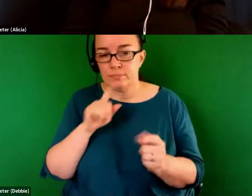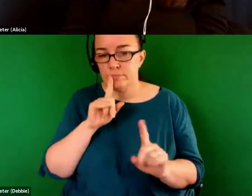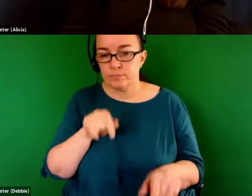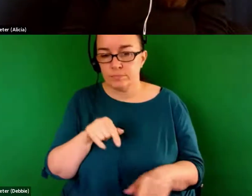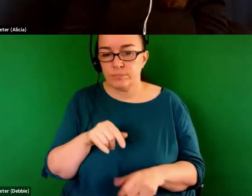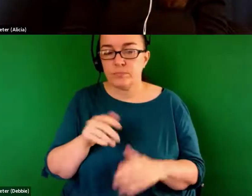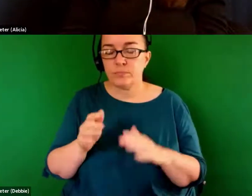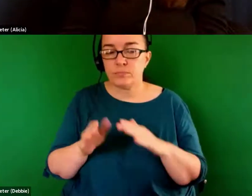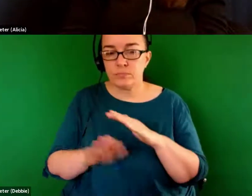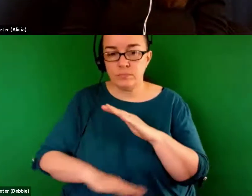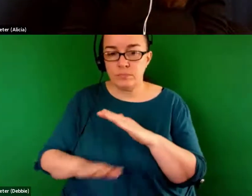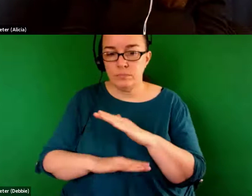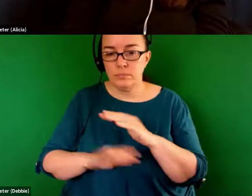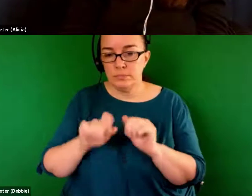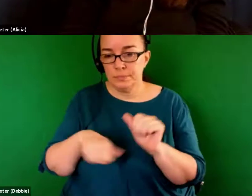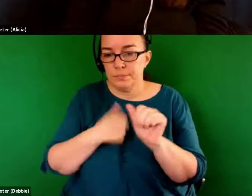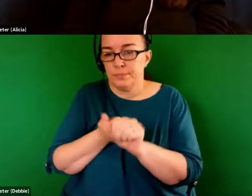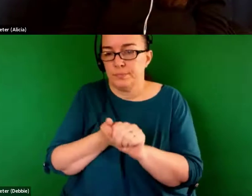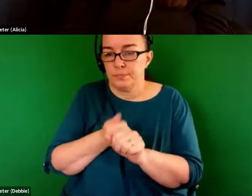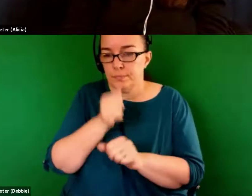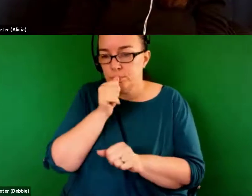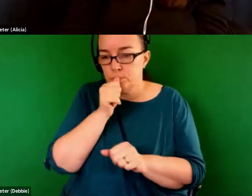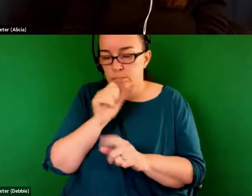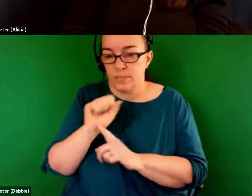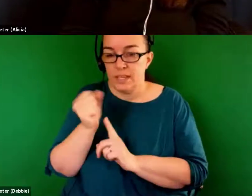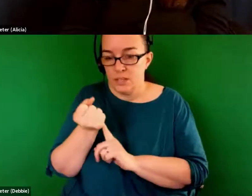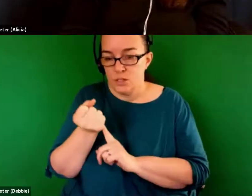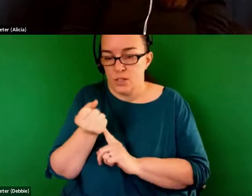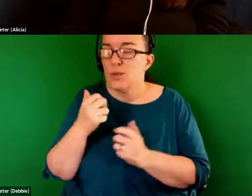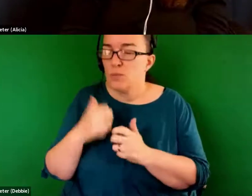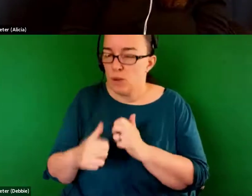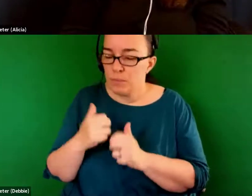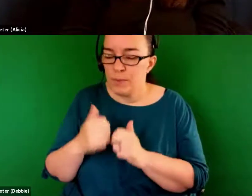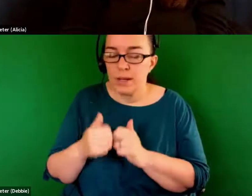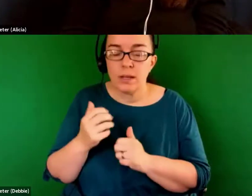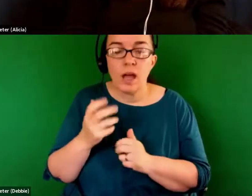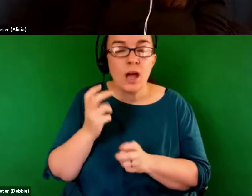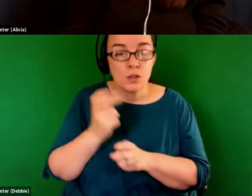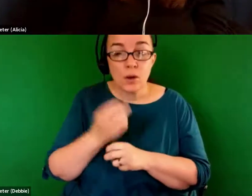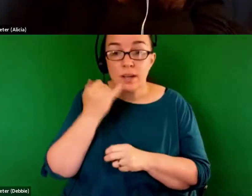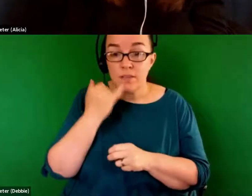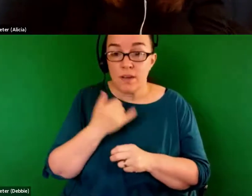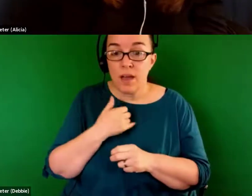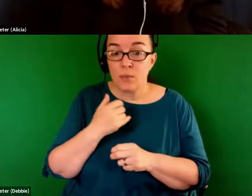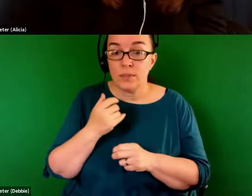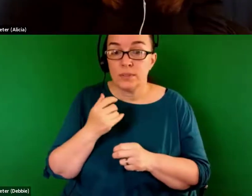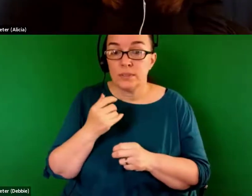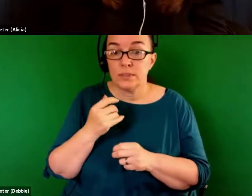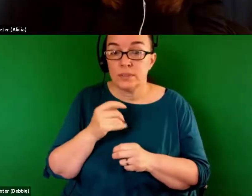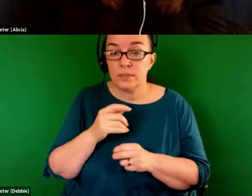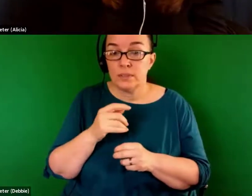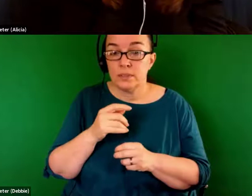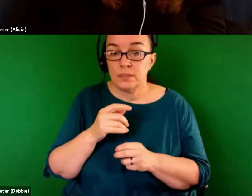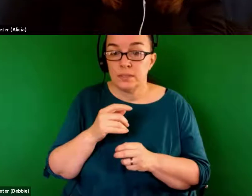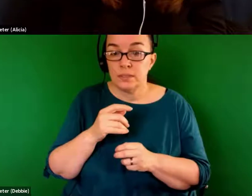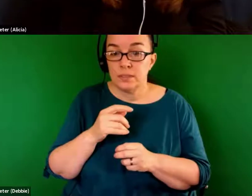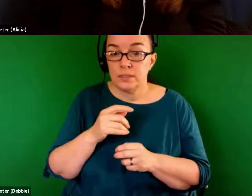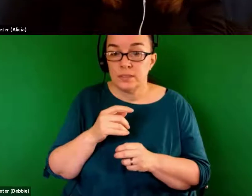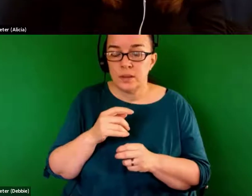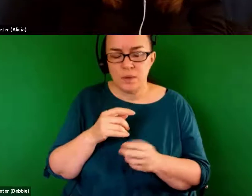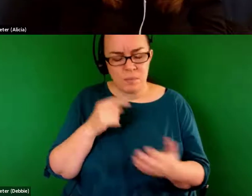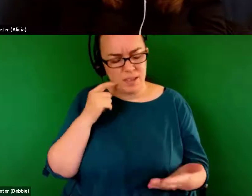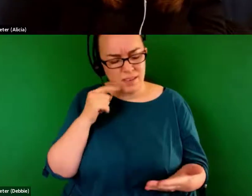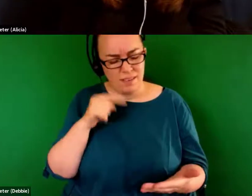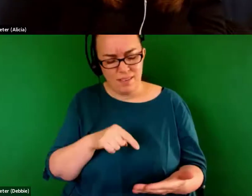conditions are really problematic. And this is a question that I feel like if I were to read who asked this question, I'm going to ask you, is my brother on the line? Because this